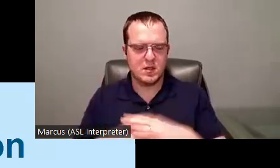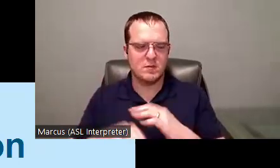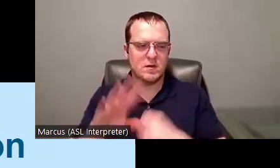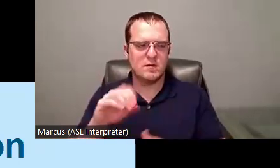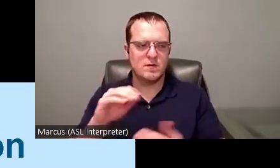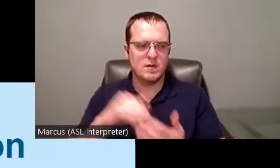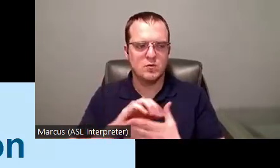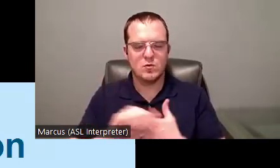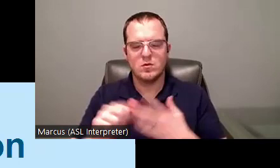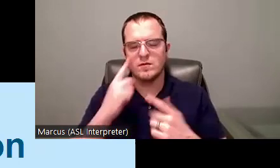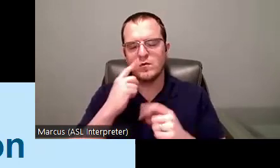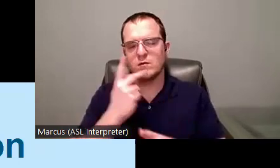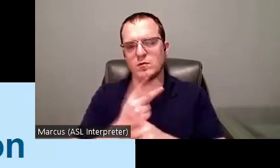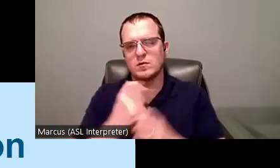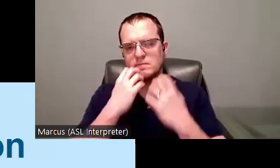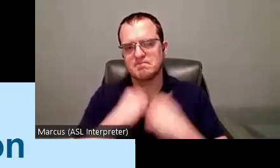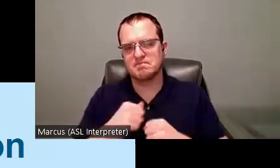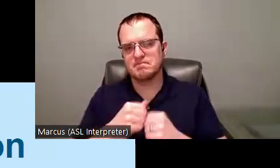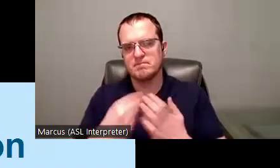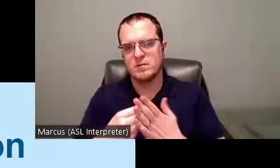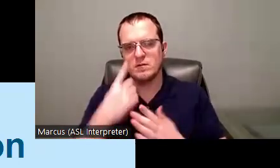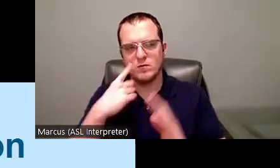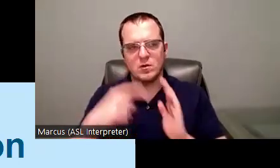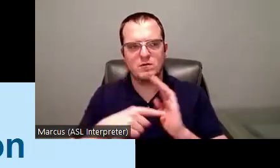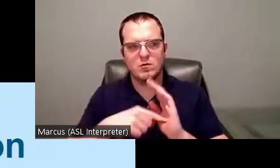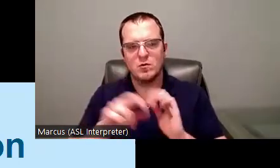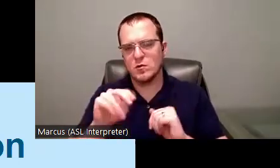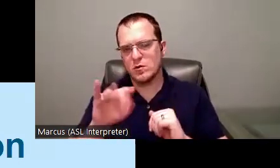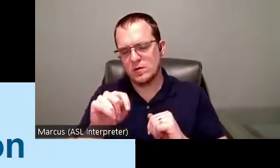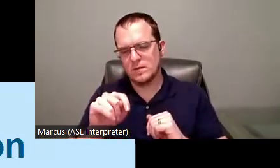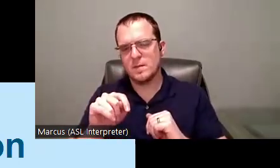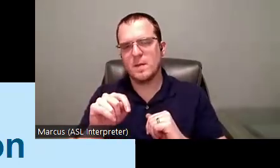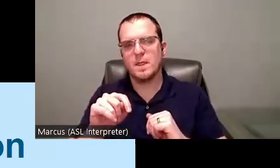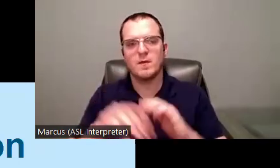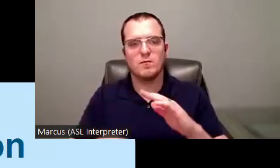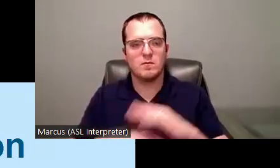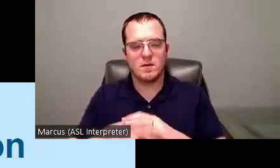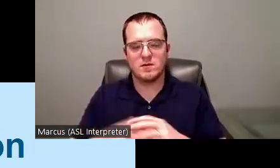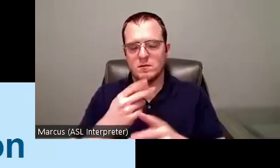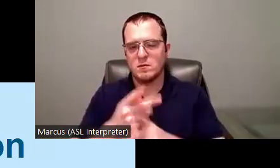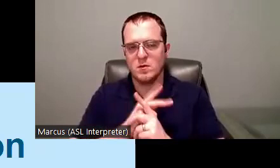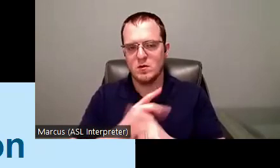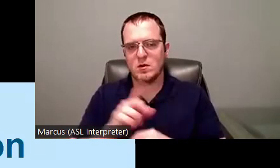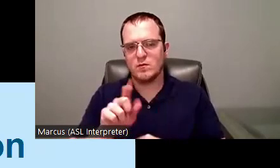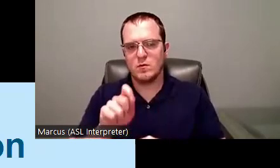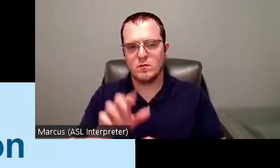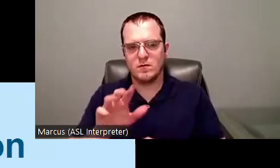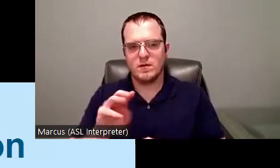of preservation funding per affordable unit with a maximum project loan of $1.5